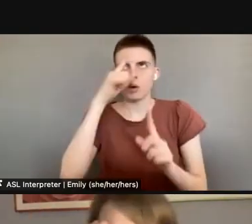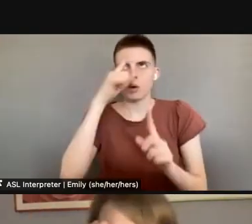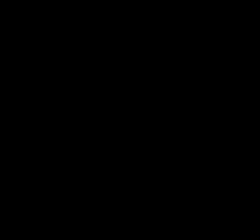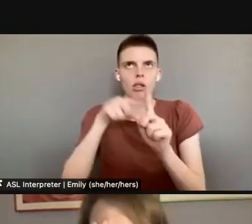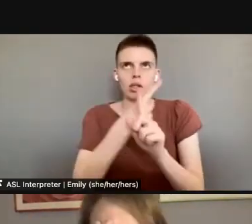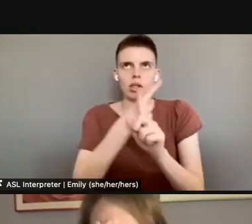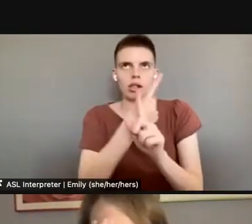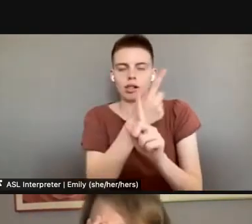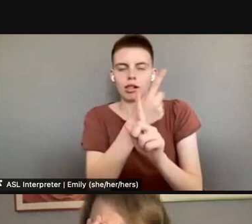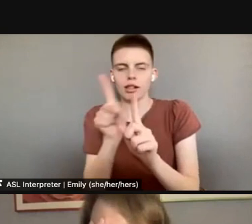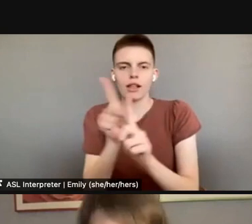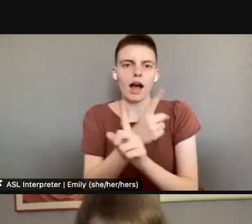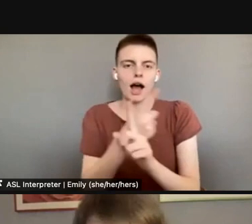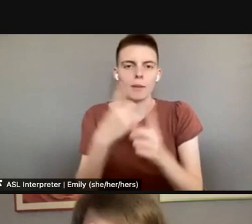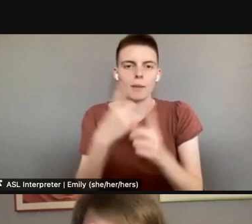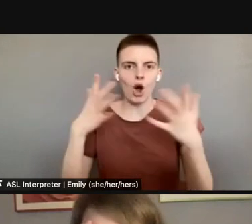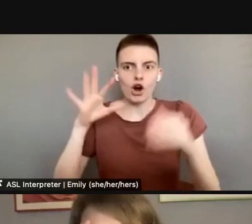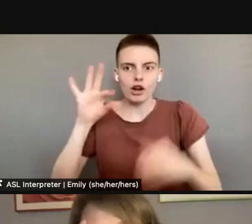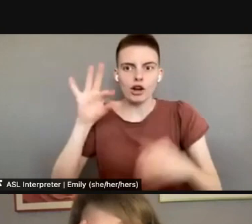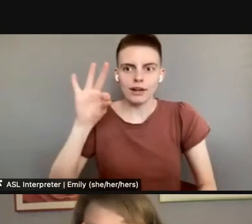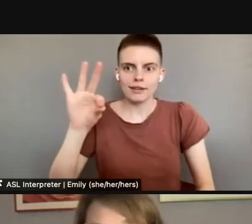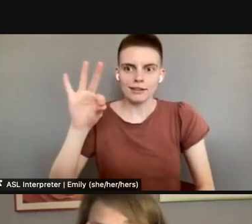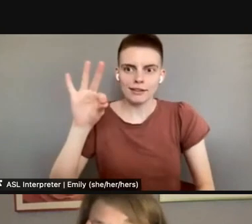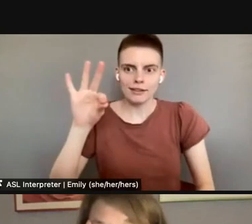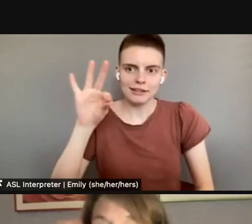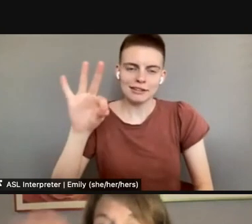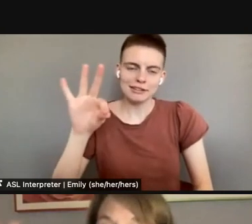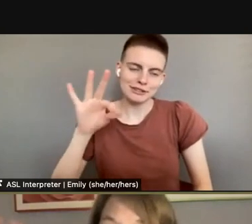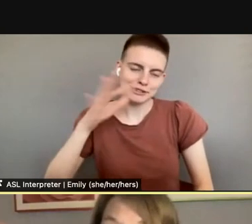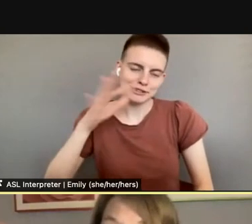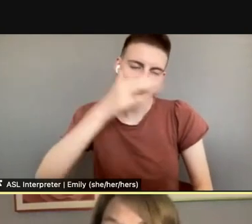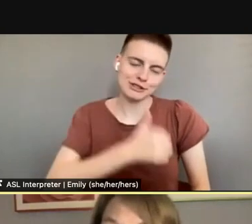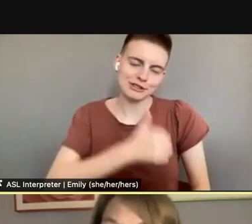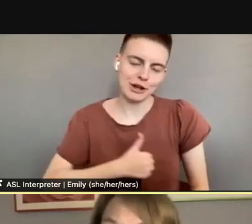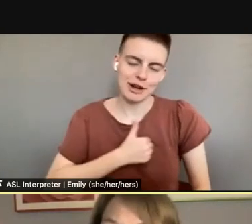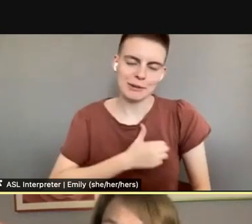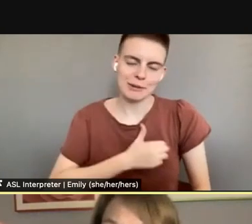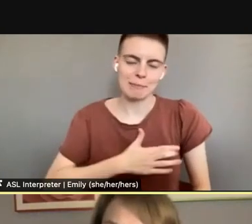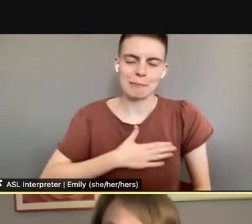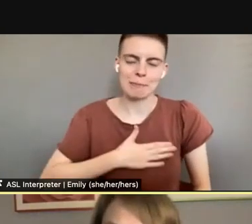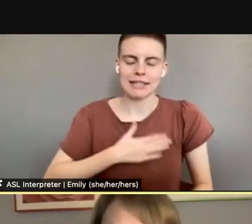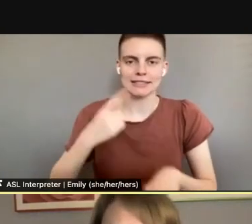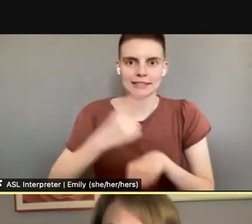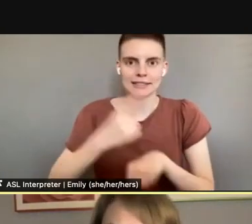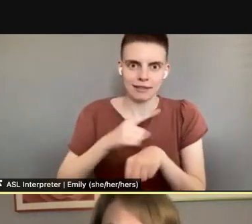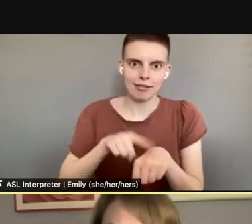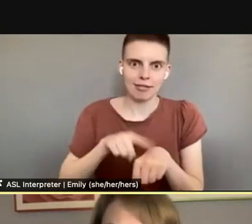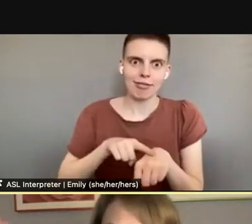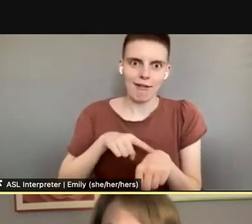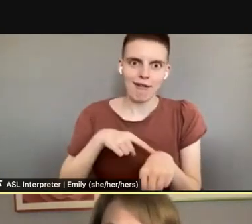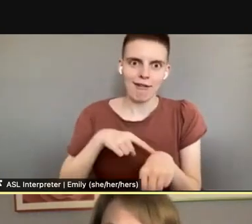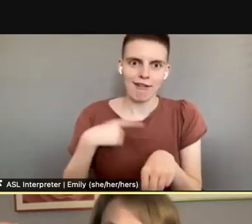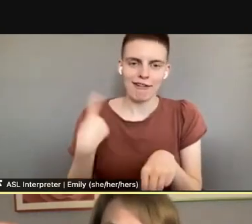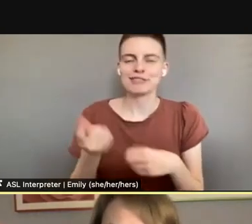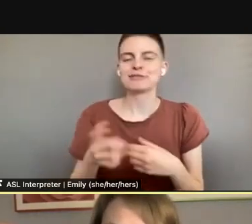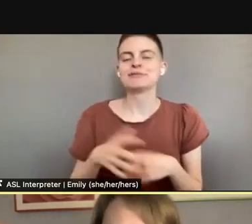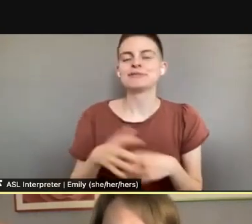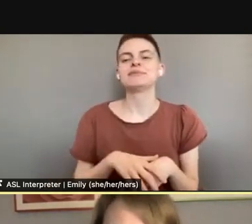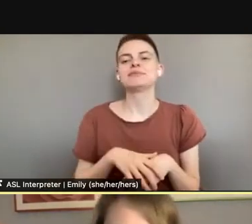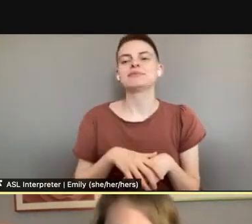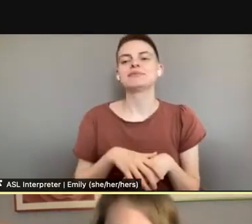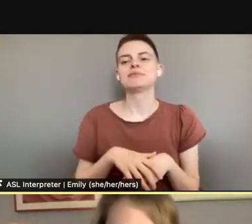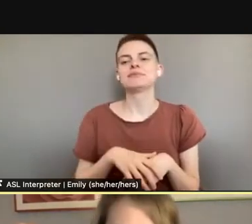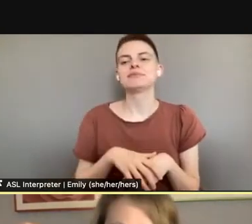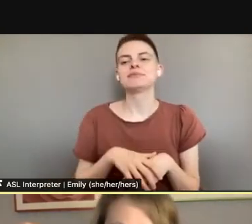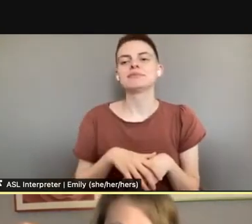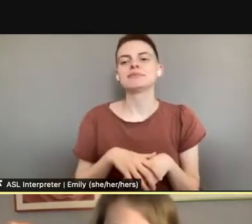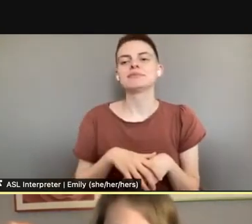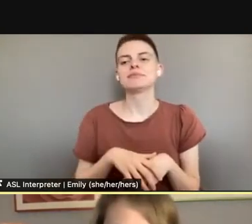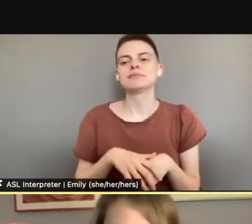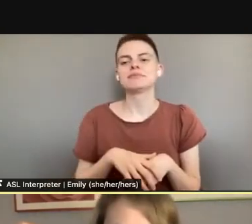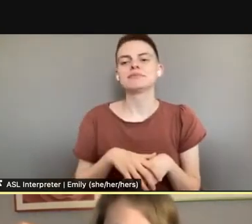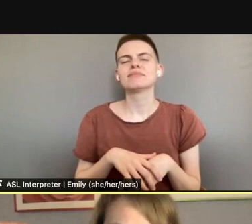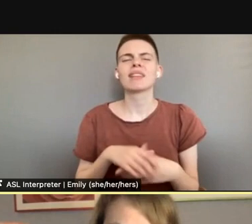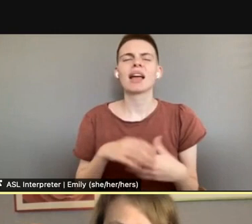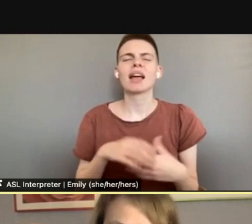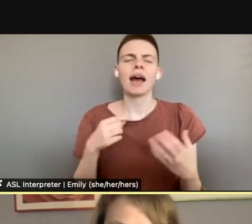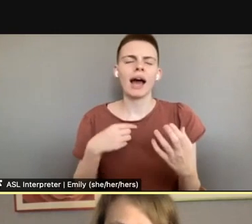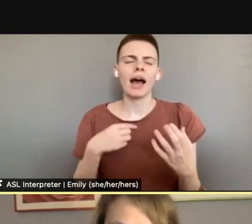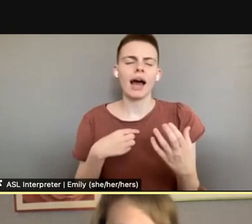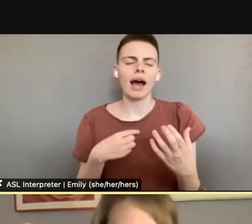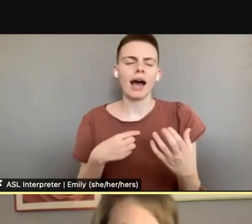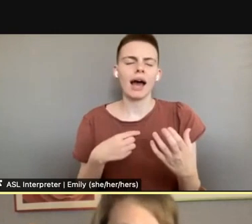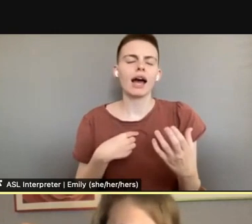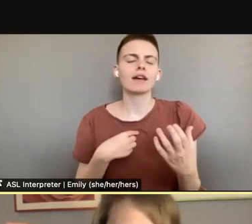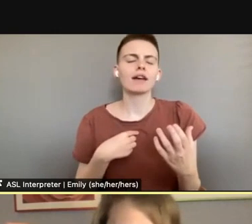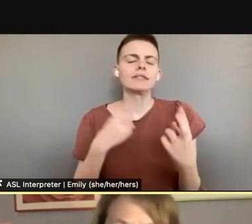lectury. I apologize already. But what I want to say is that I've heard so many professionals